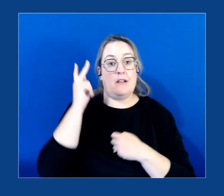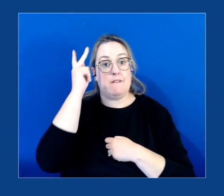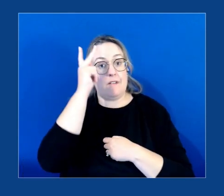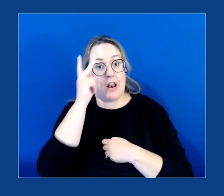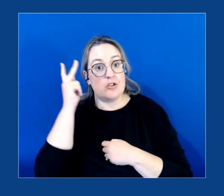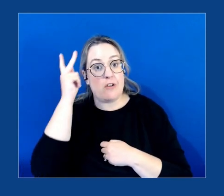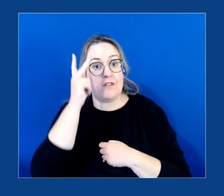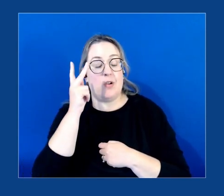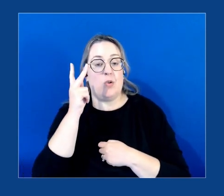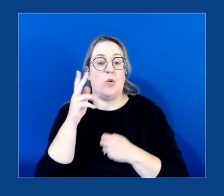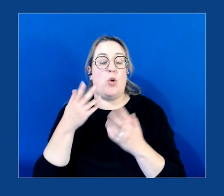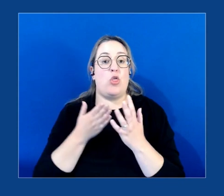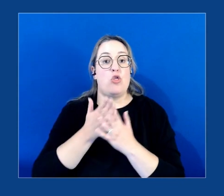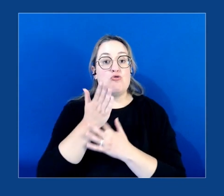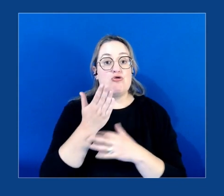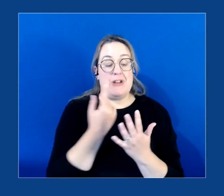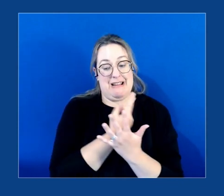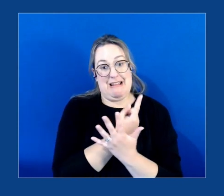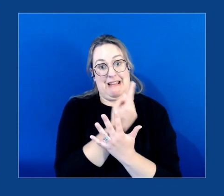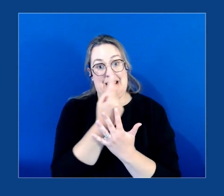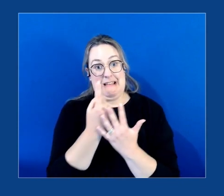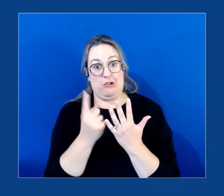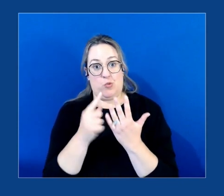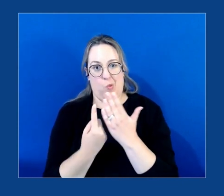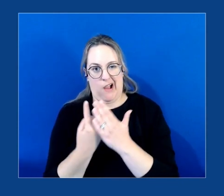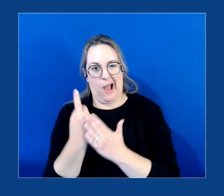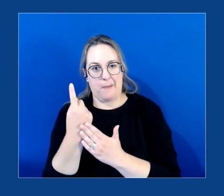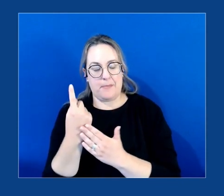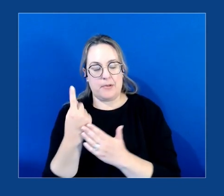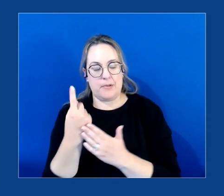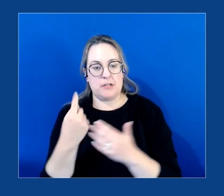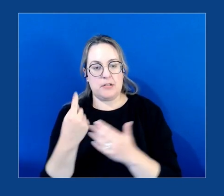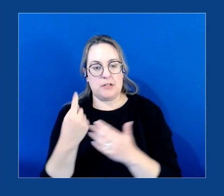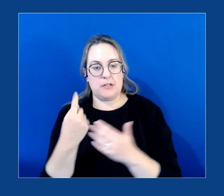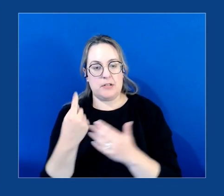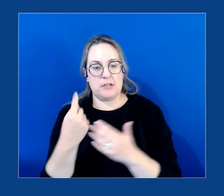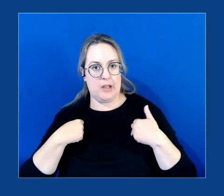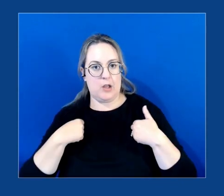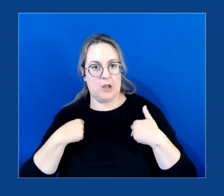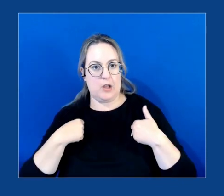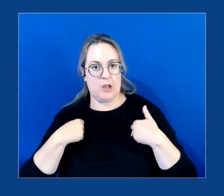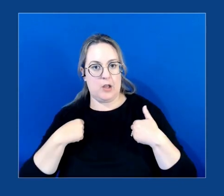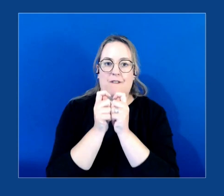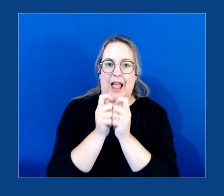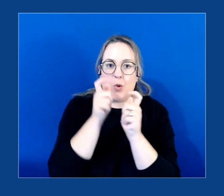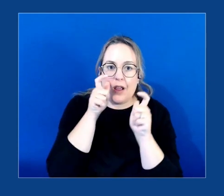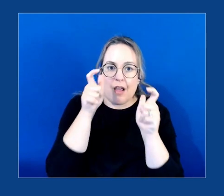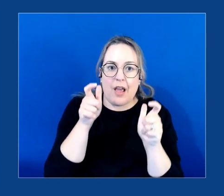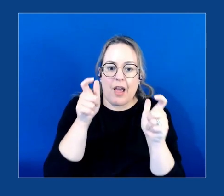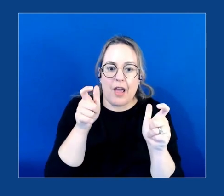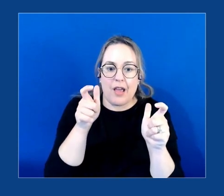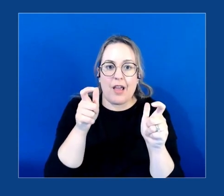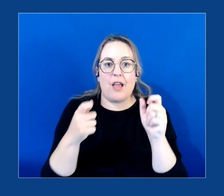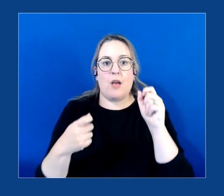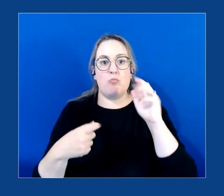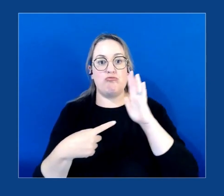Through each, what perhaps occurs most to me is the need for a value of care to be prioritised, to prioritise the experience